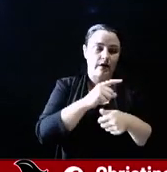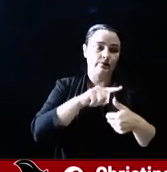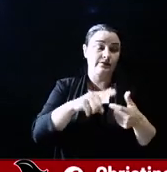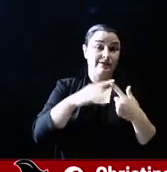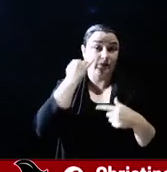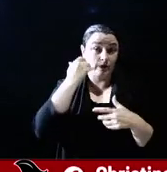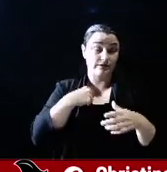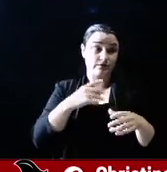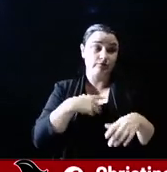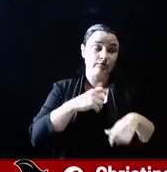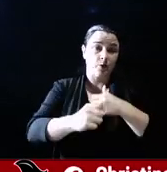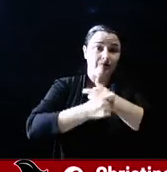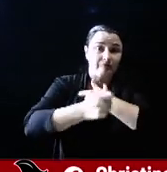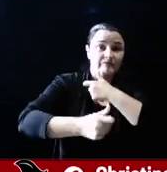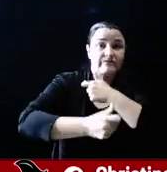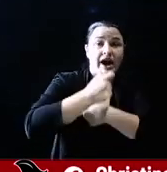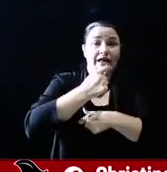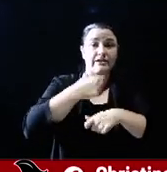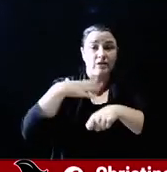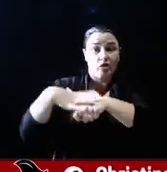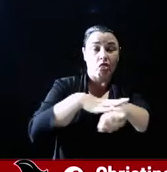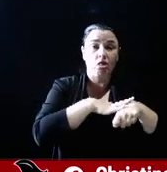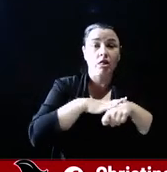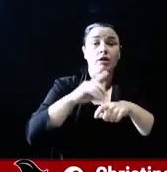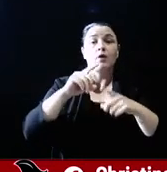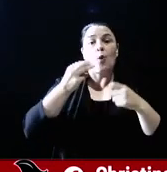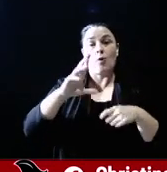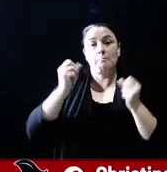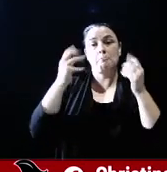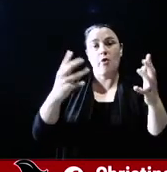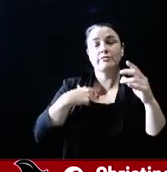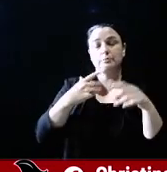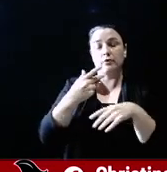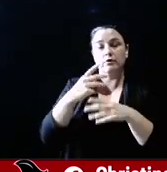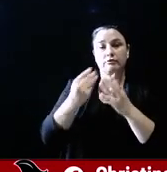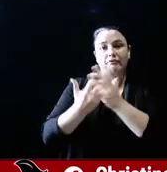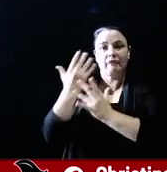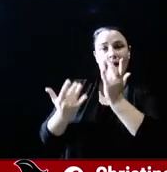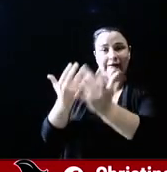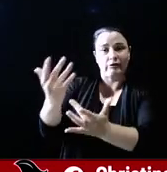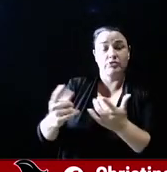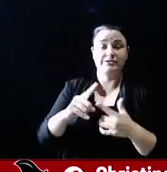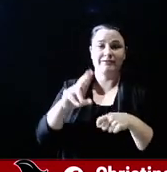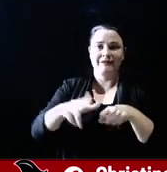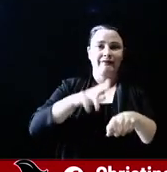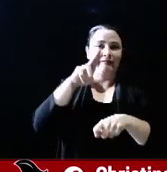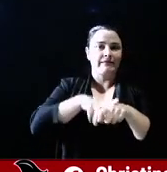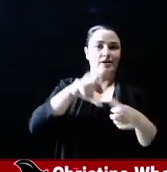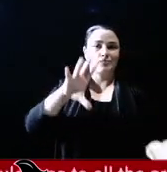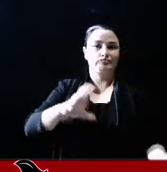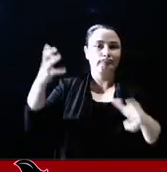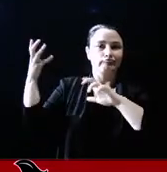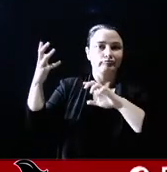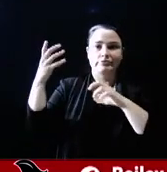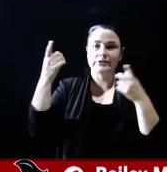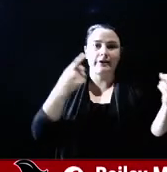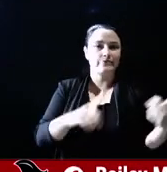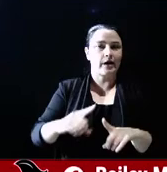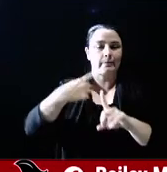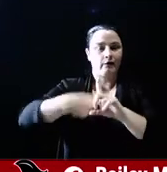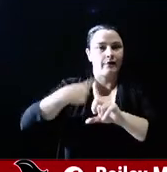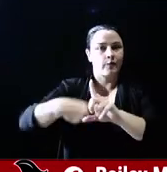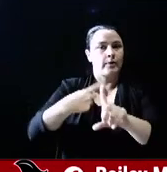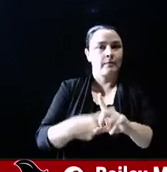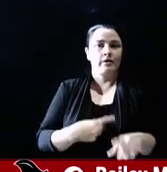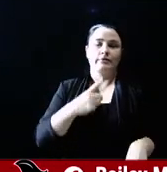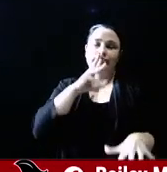the multiple plant fires and explosions that took place. Natural disasters seem to be a monthly occurrence, with flooded streets,